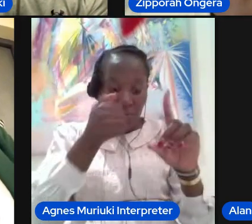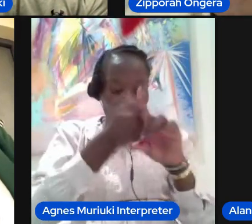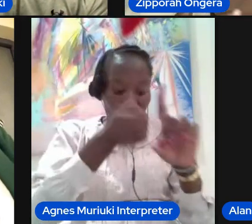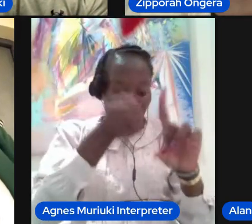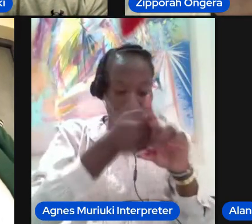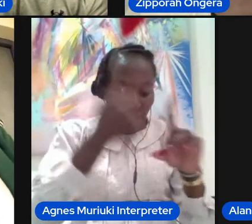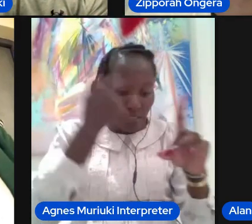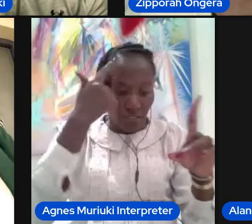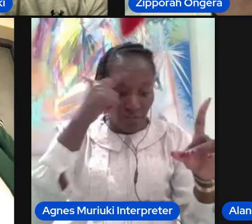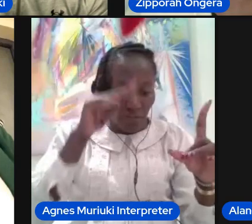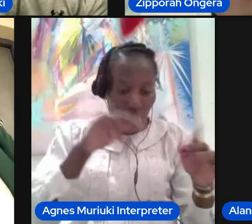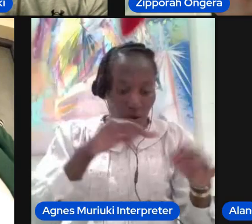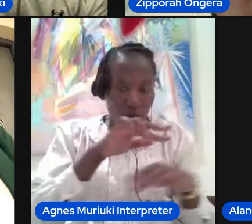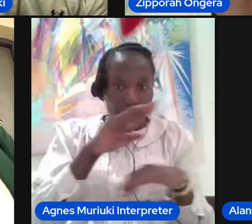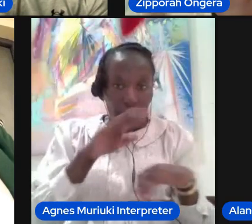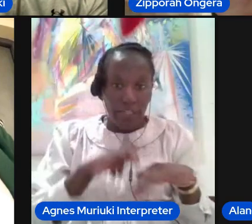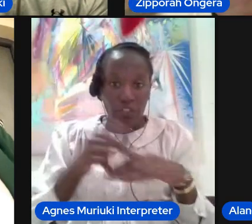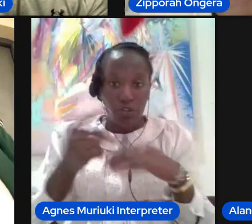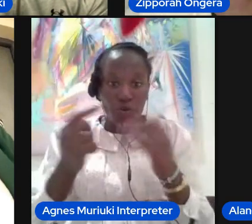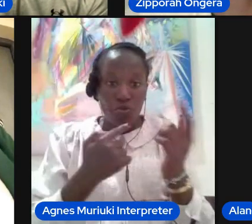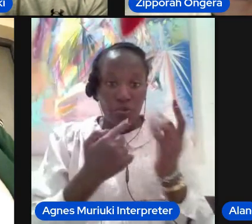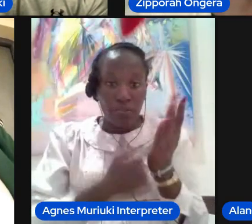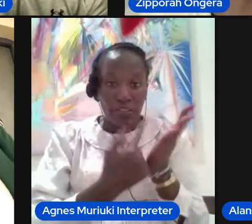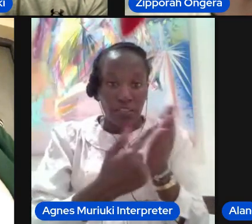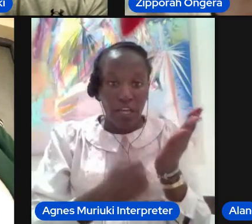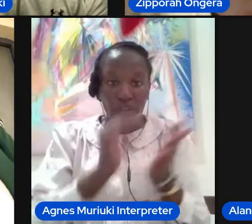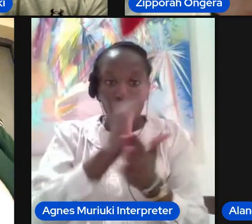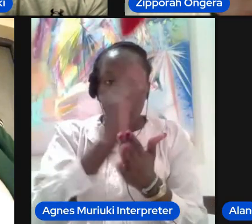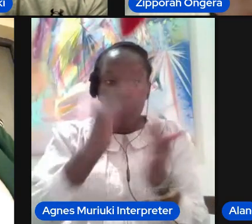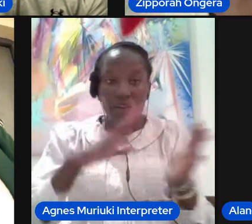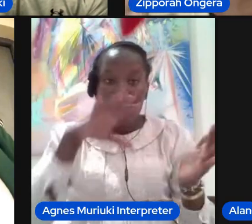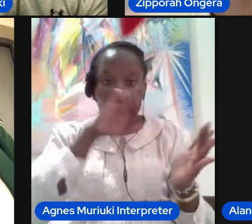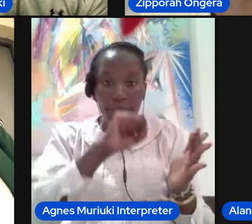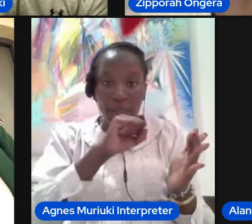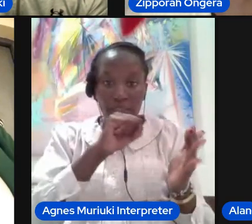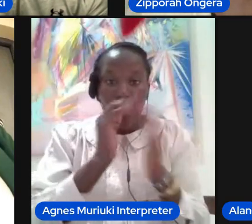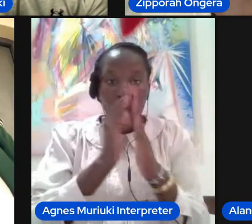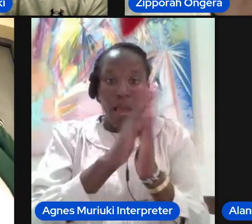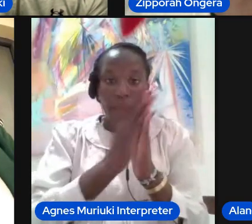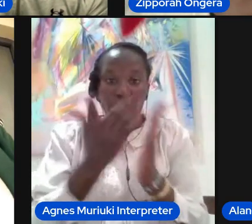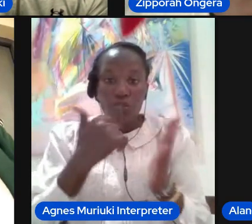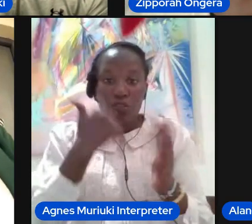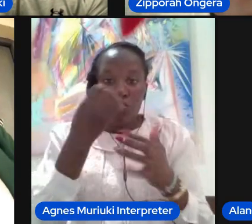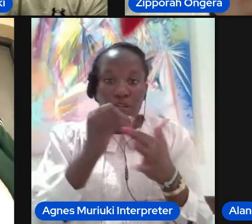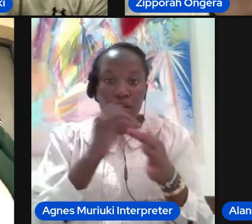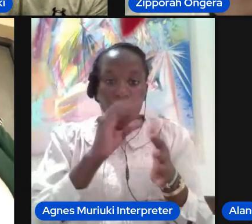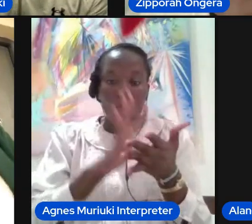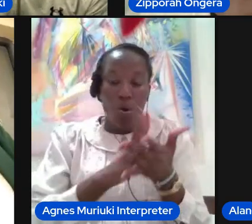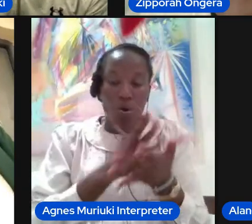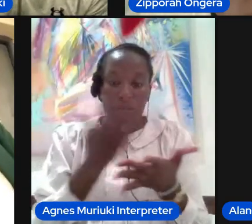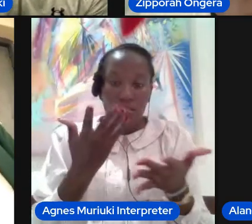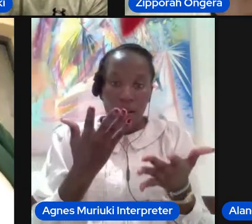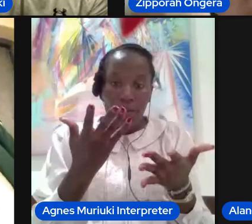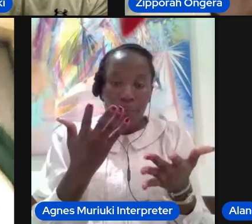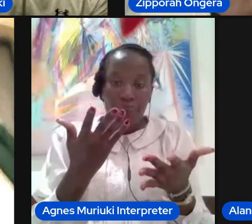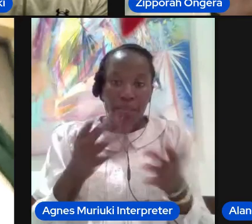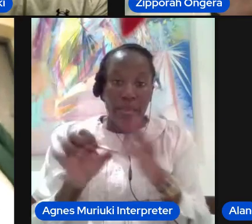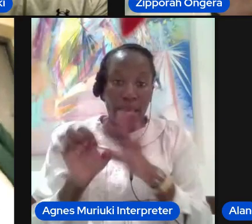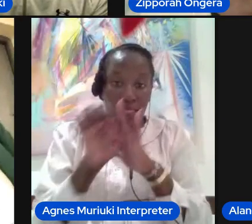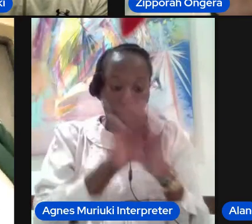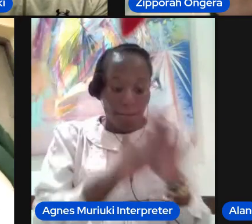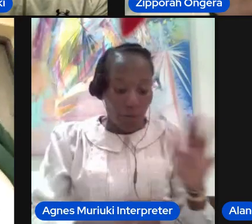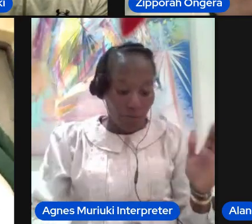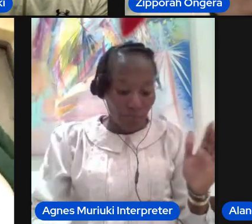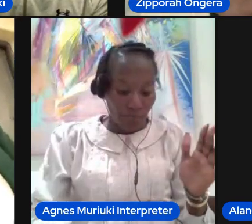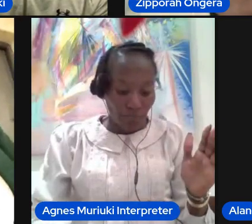that you will never lack a story to tell, or some content to put out there. Like, let's say, for example, today I